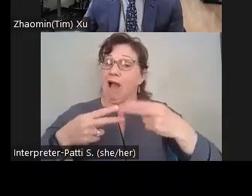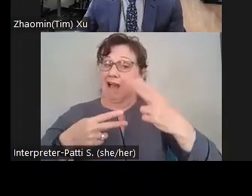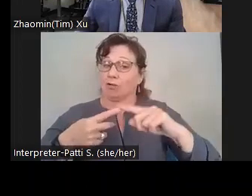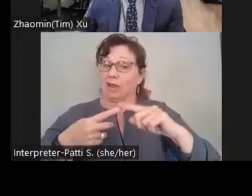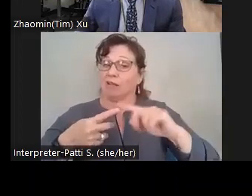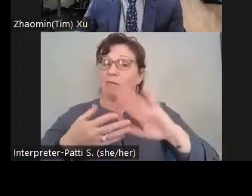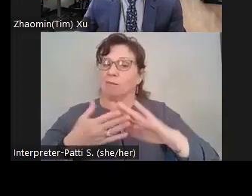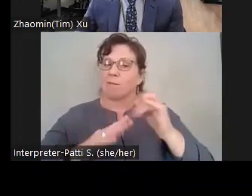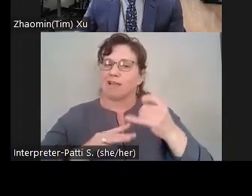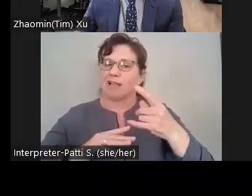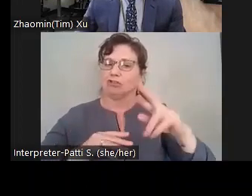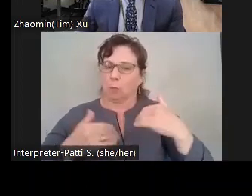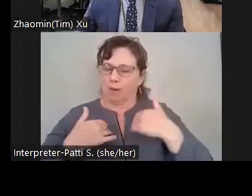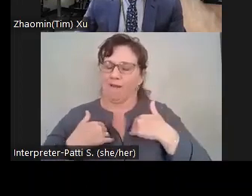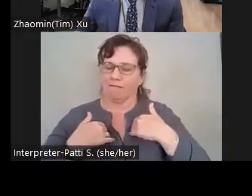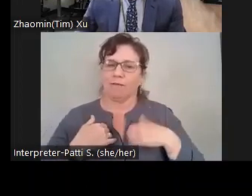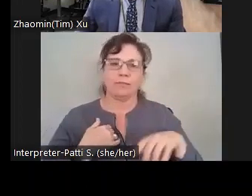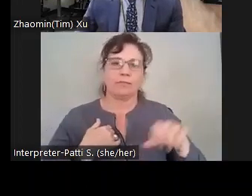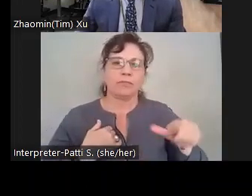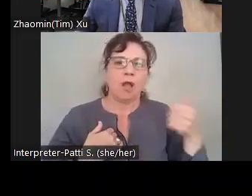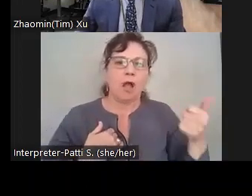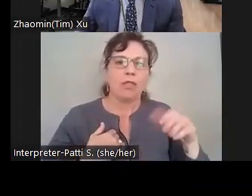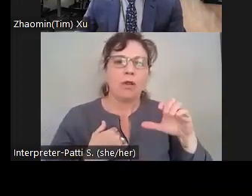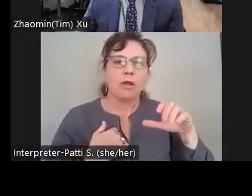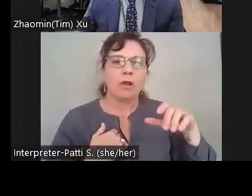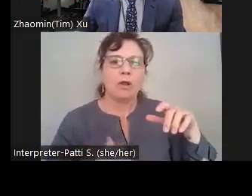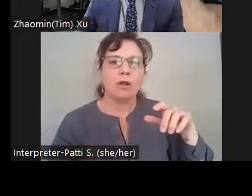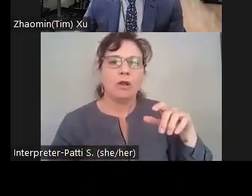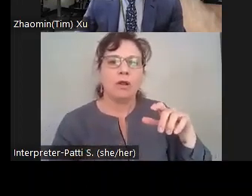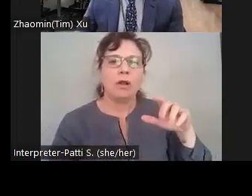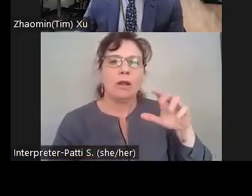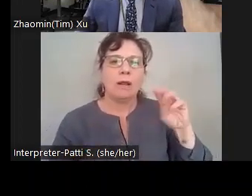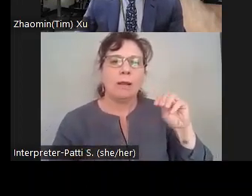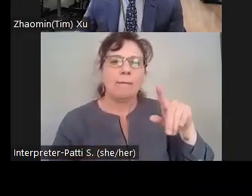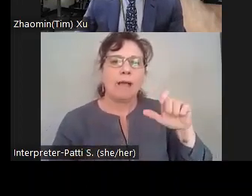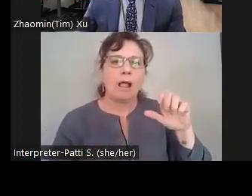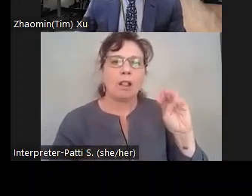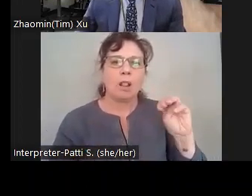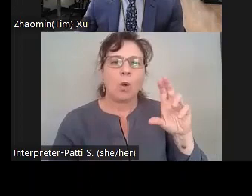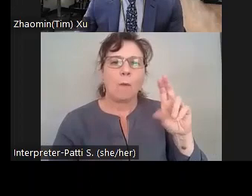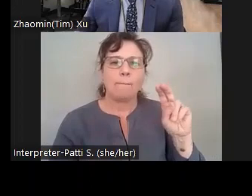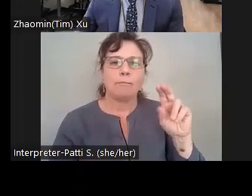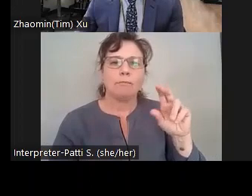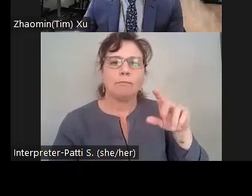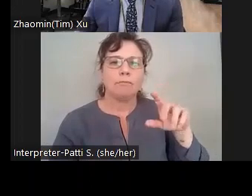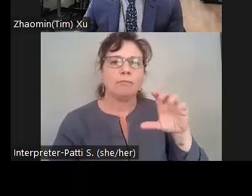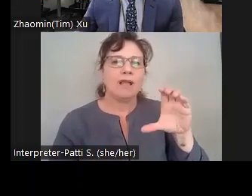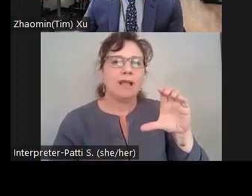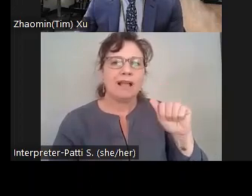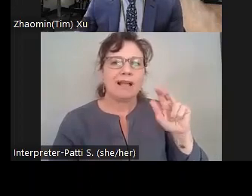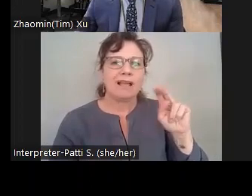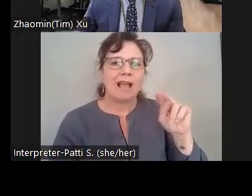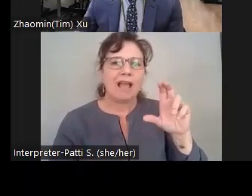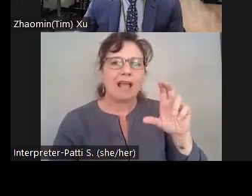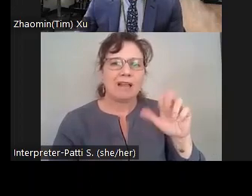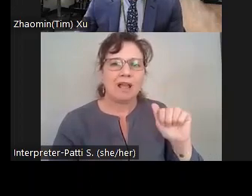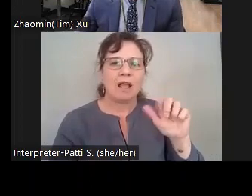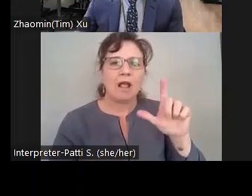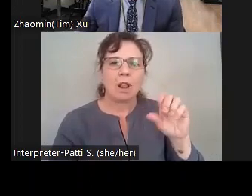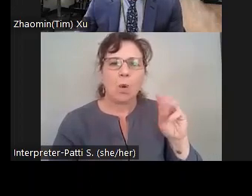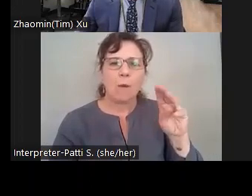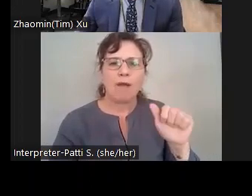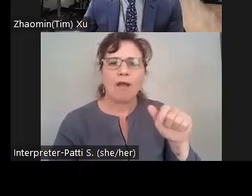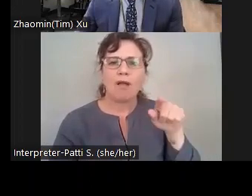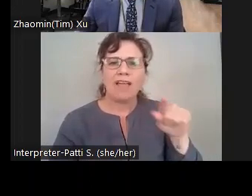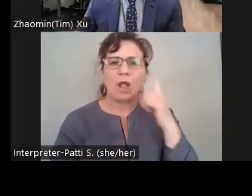point out that condylomas are low grade, even though they look very ugly. Condylomas aren't cancer and don't typically become